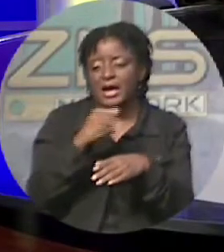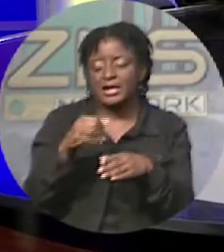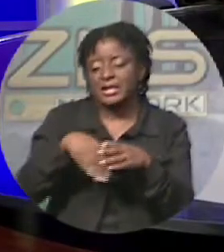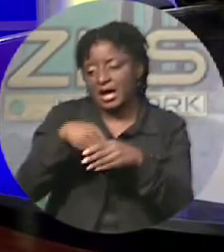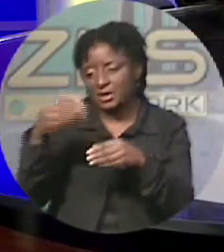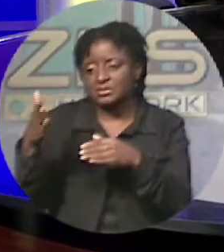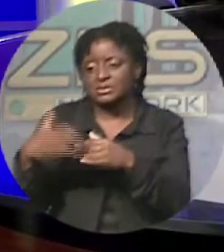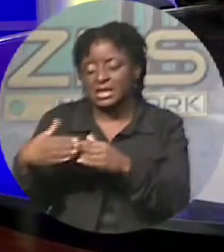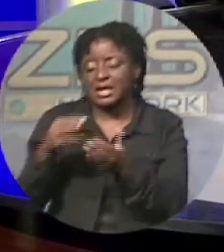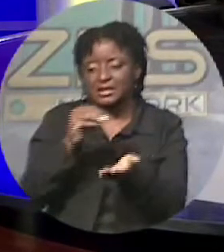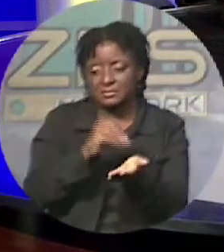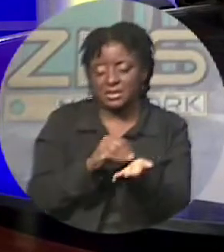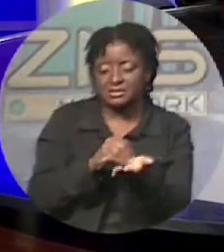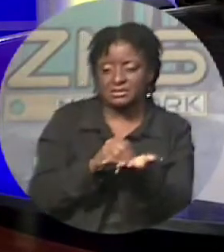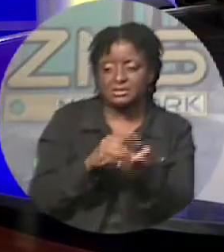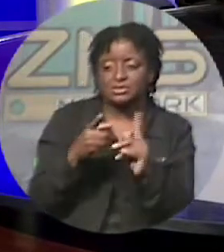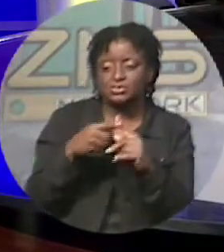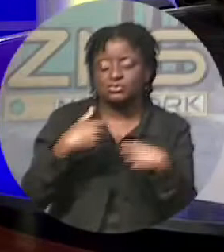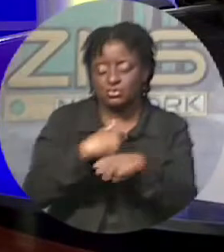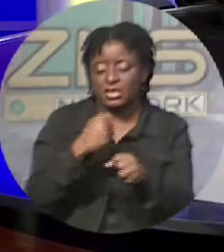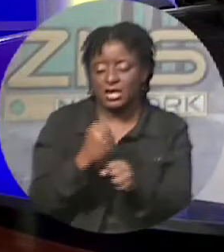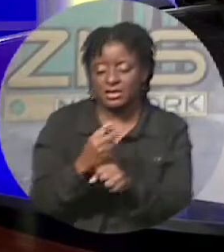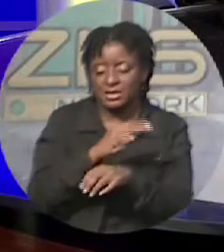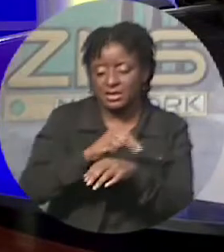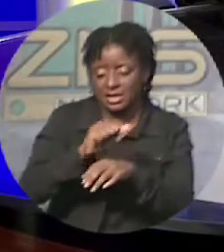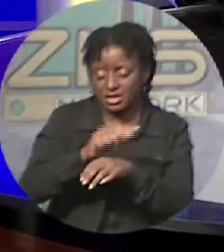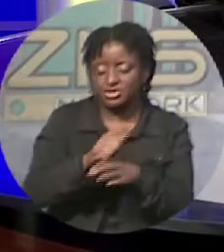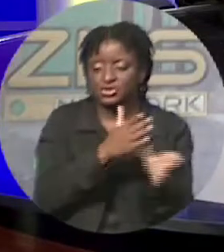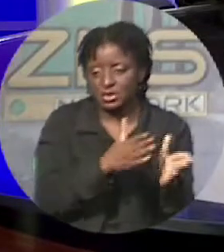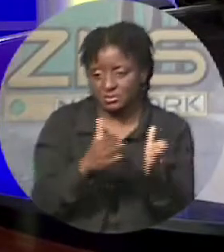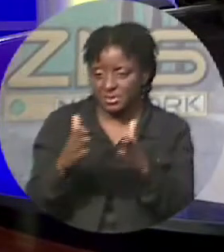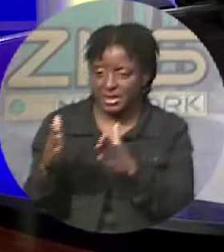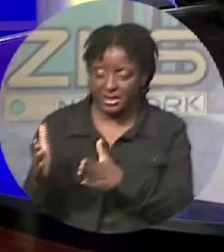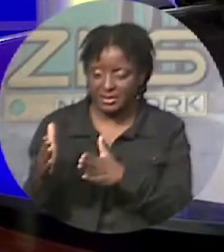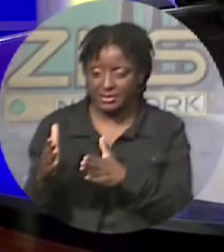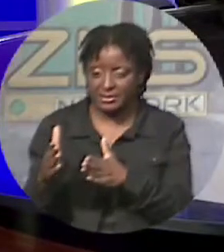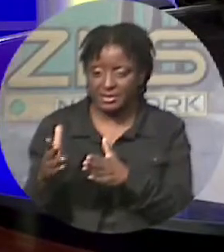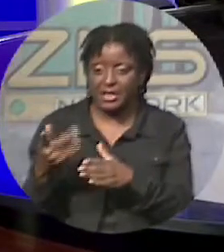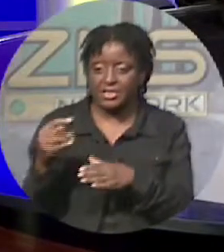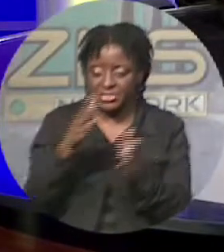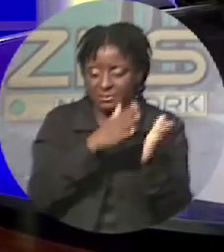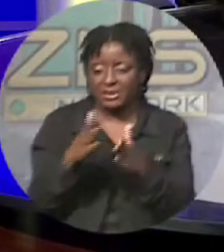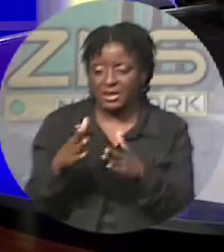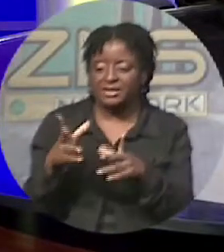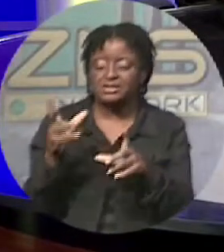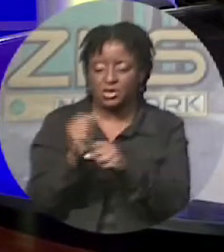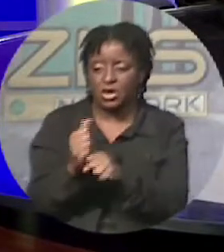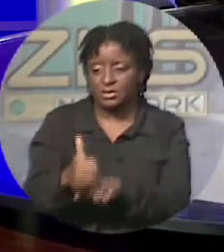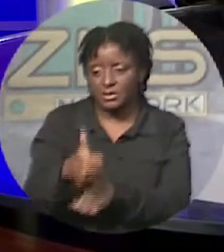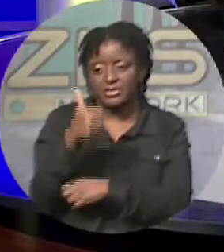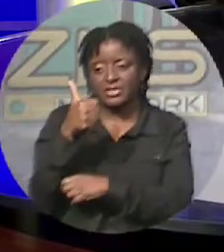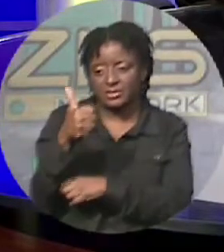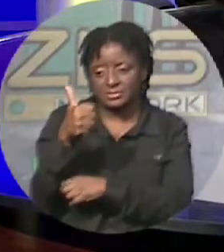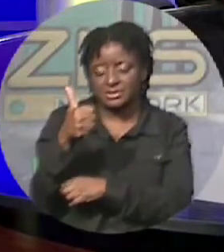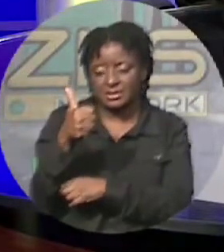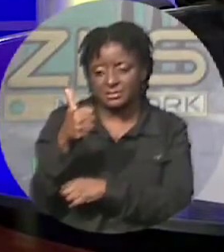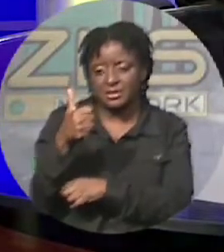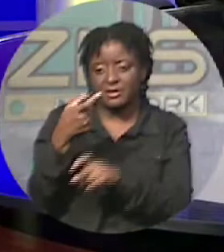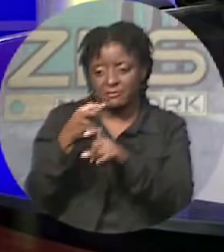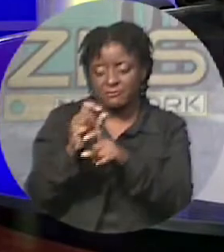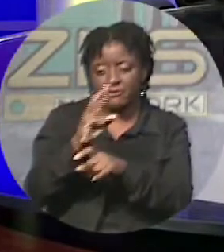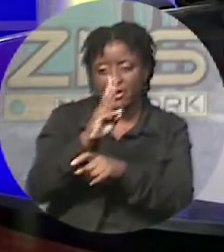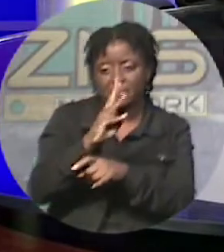to formulate and execute a national plan. The plan has received thumbs up from the Pan American Health Organization and World